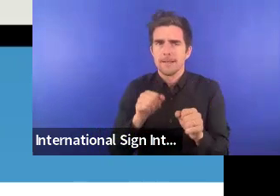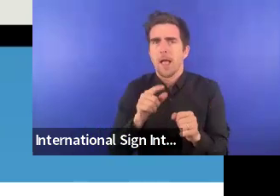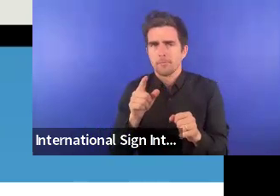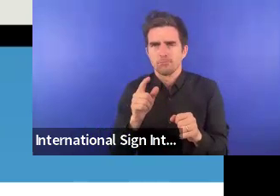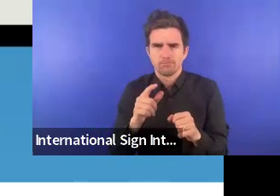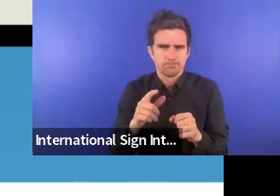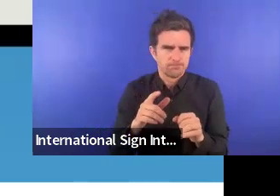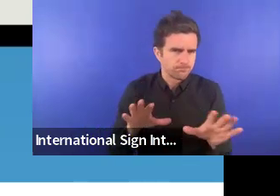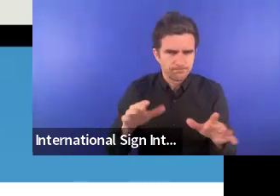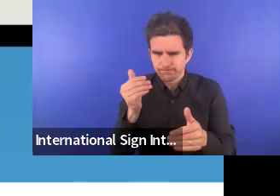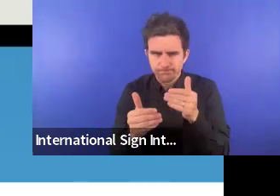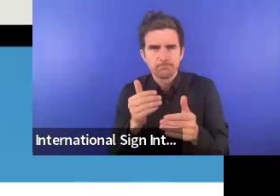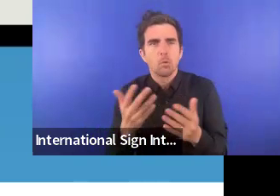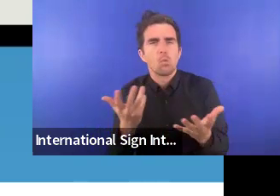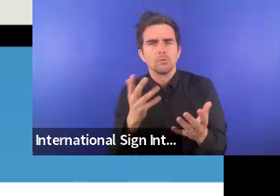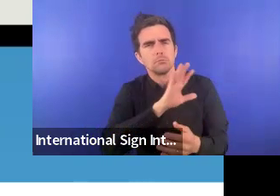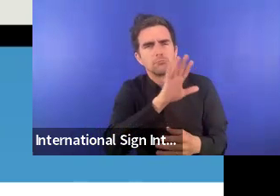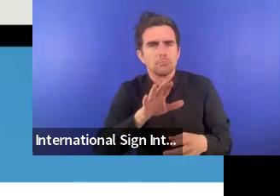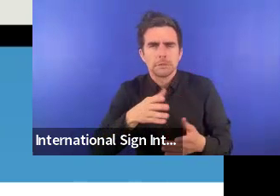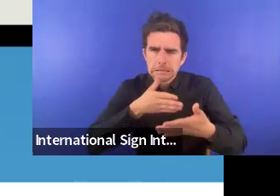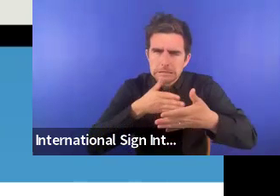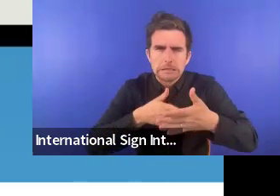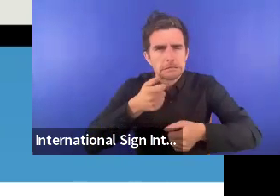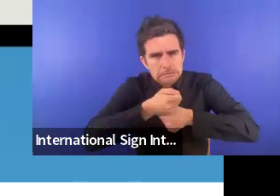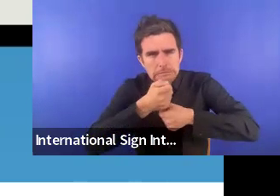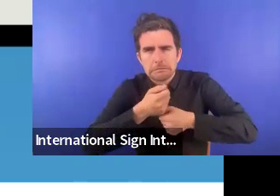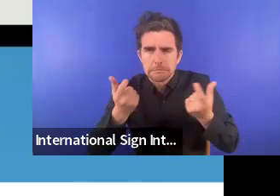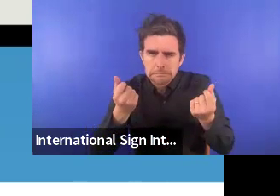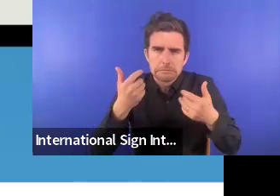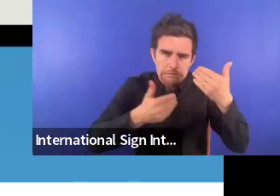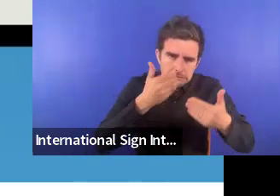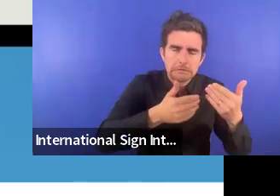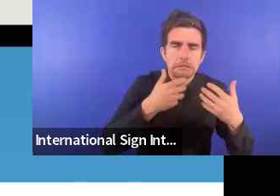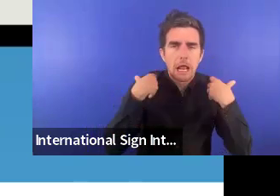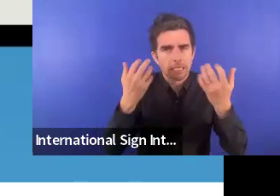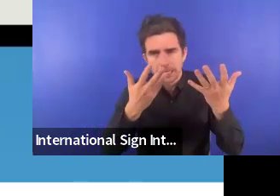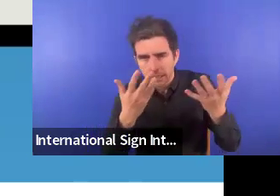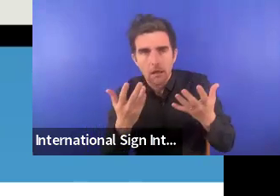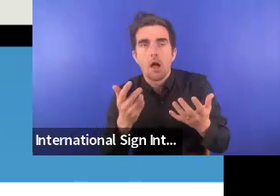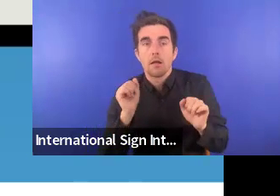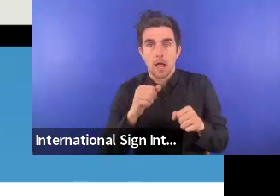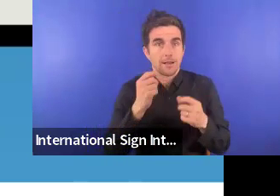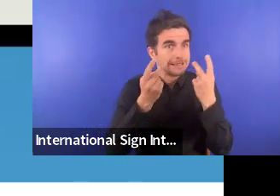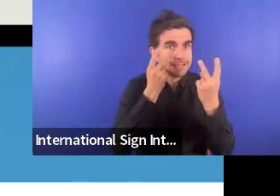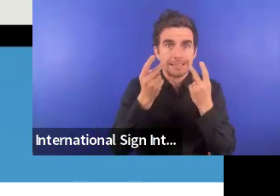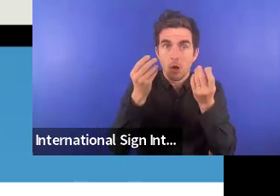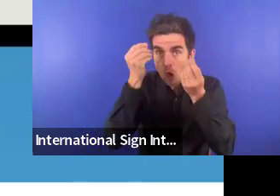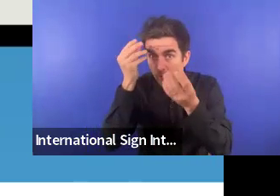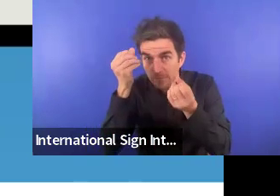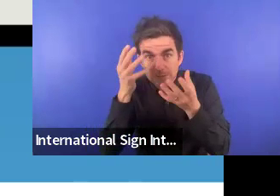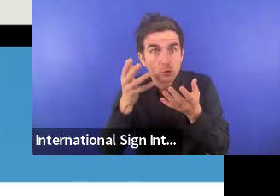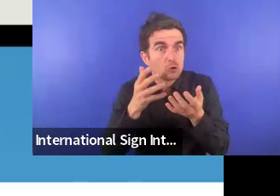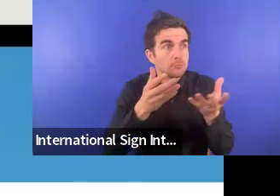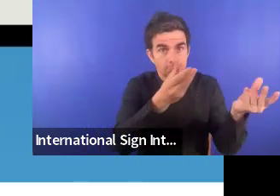your letter and use that as evidence. And also, I know that actors are developing tools at the